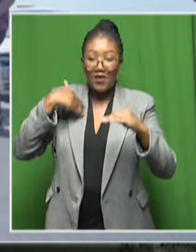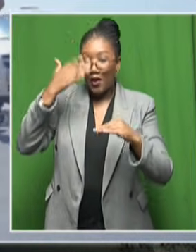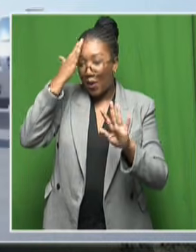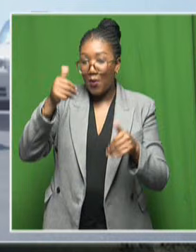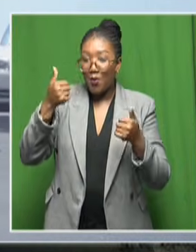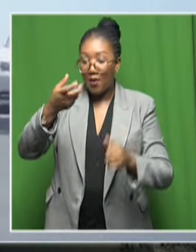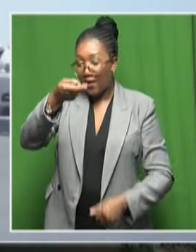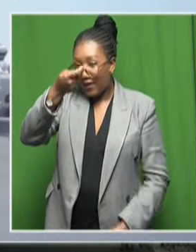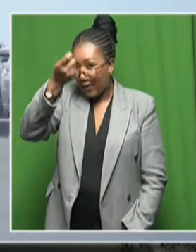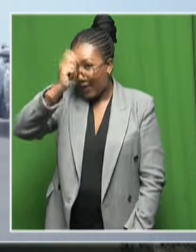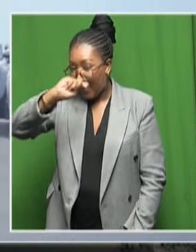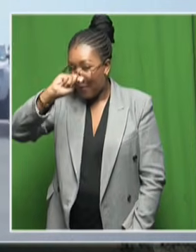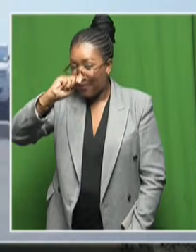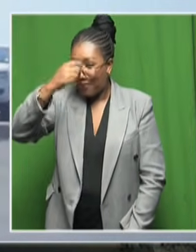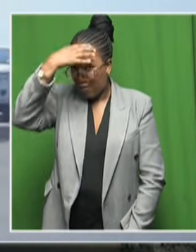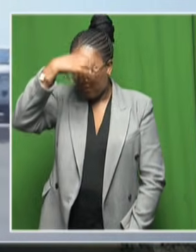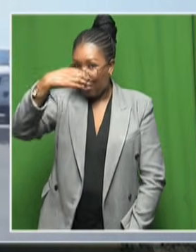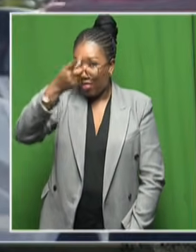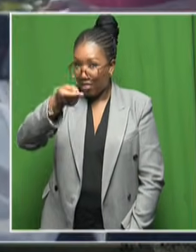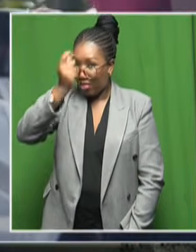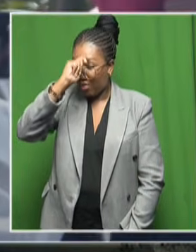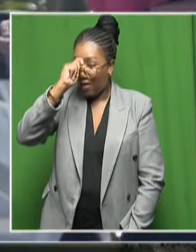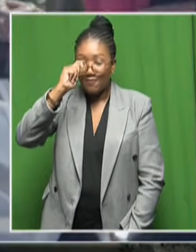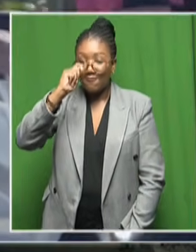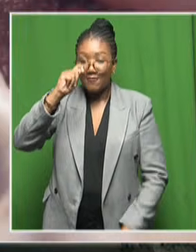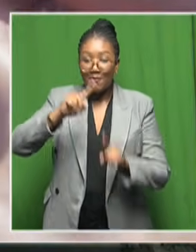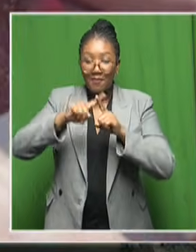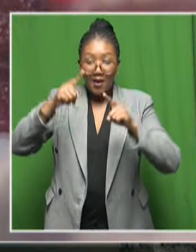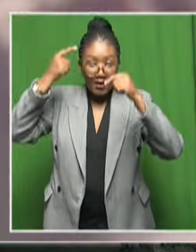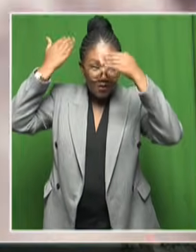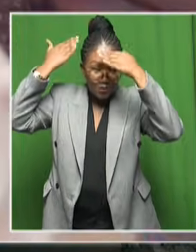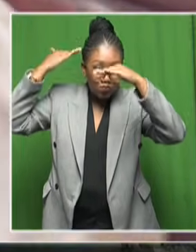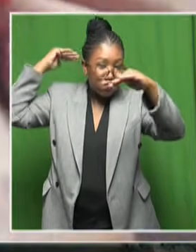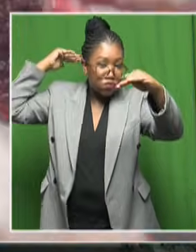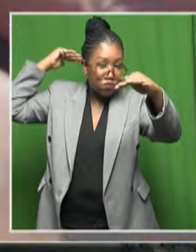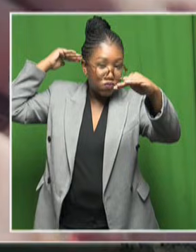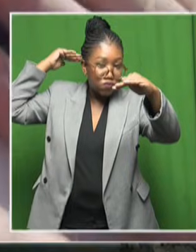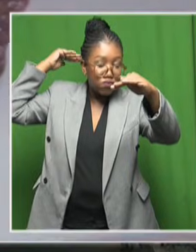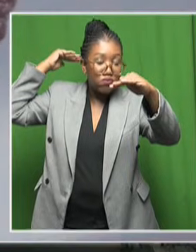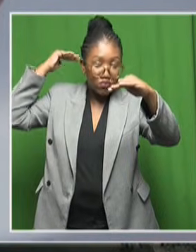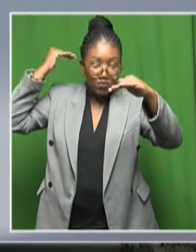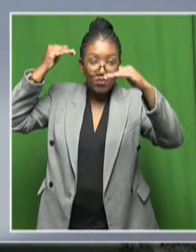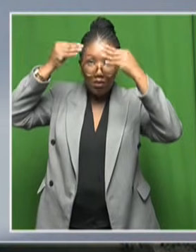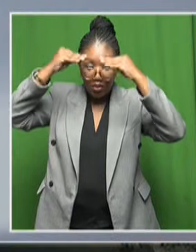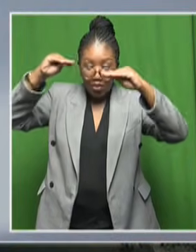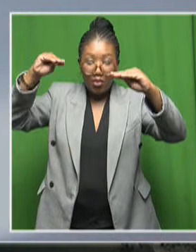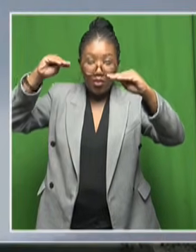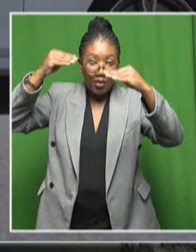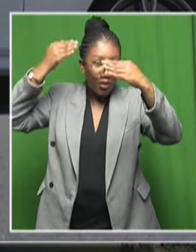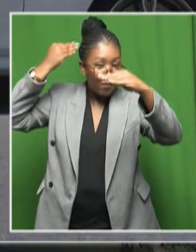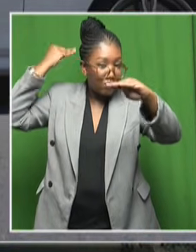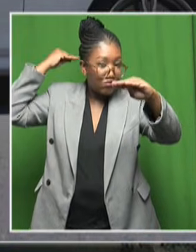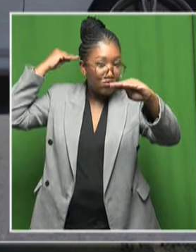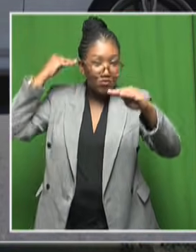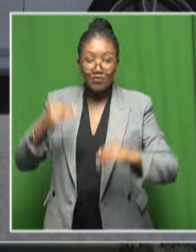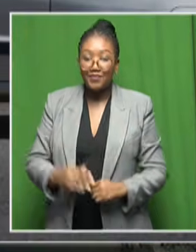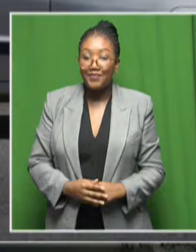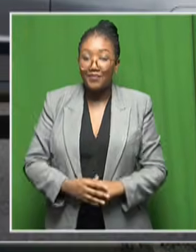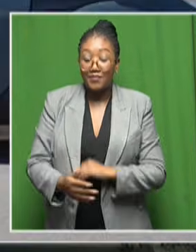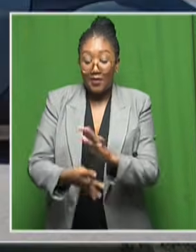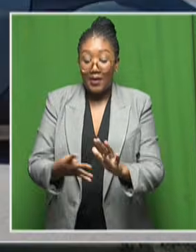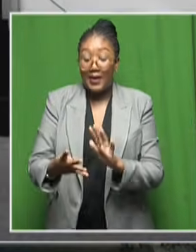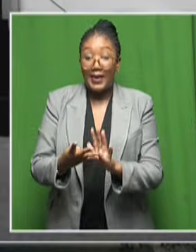fancy caps and things like that. That's not going to protect us. We really need to look at broad-rimmed hats. And the other thing is staying away from